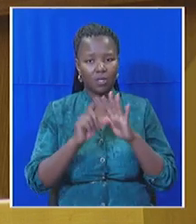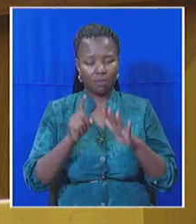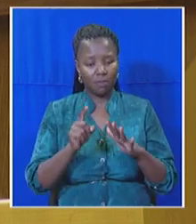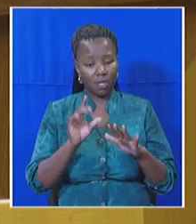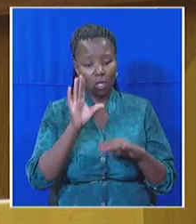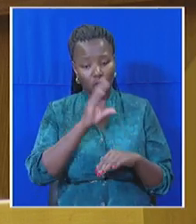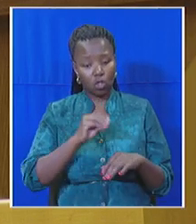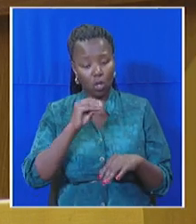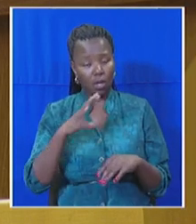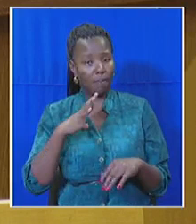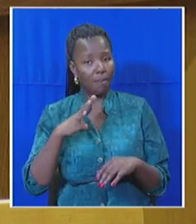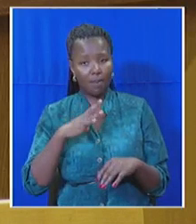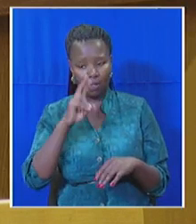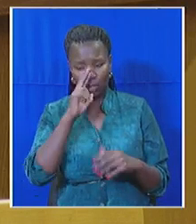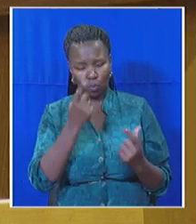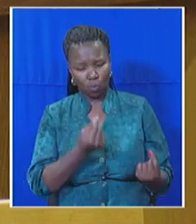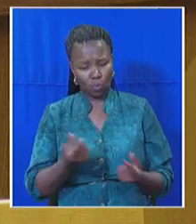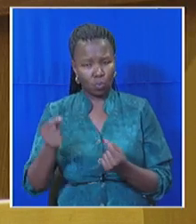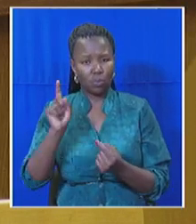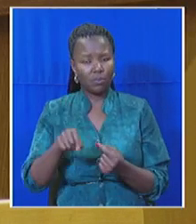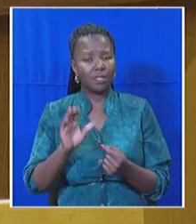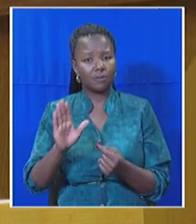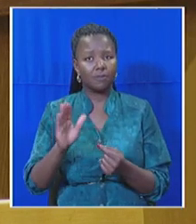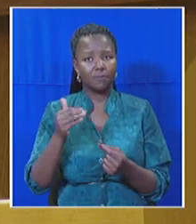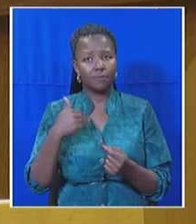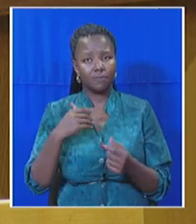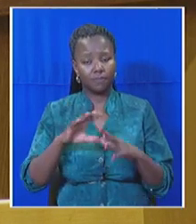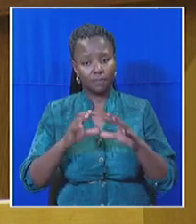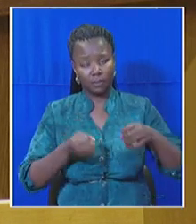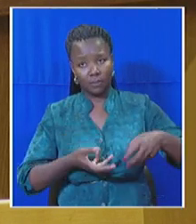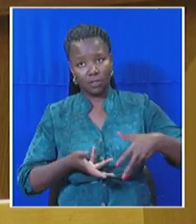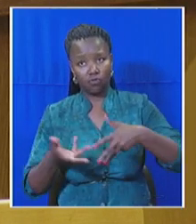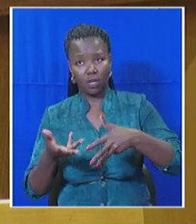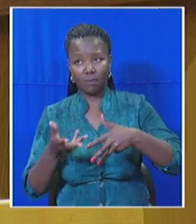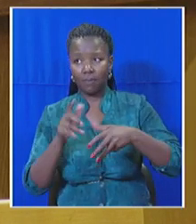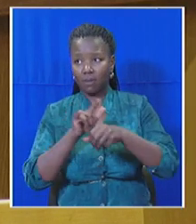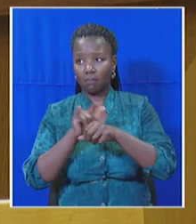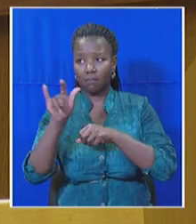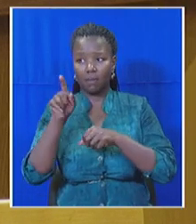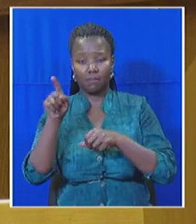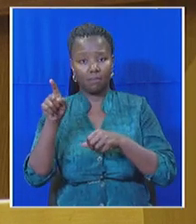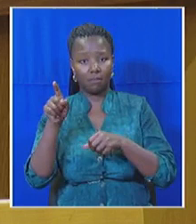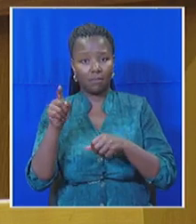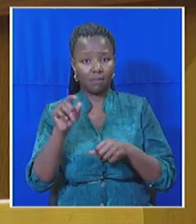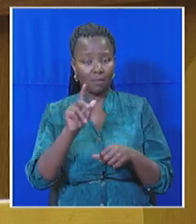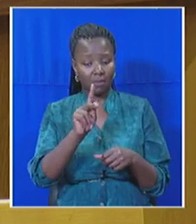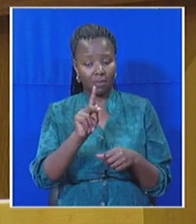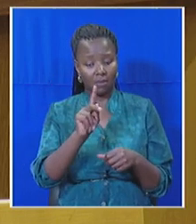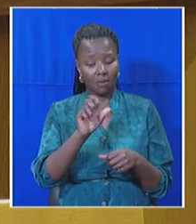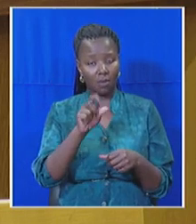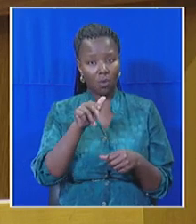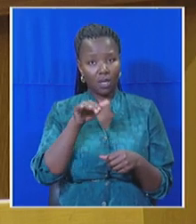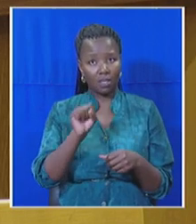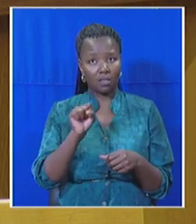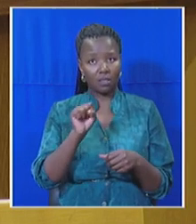this matter and force action. The fact that the rugby team went out there and we have a single player like Siya Kolisi who never touched